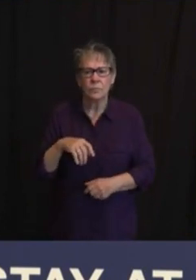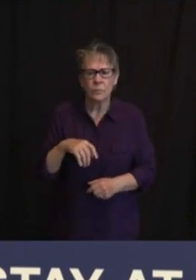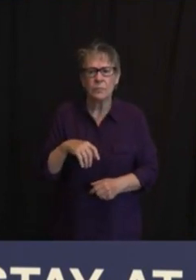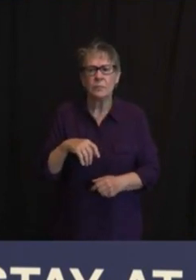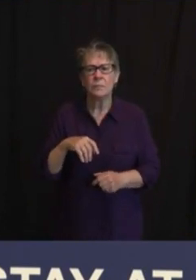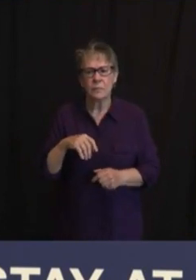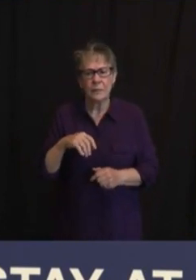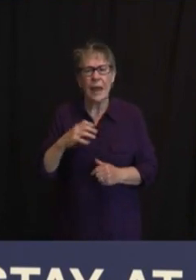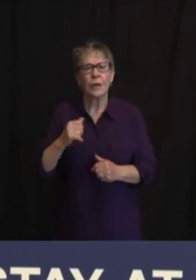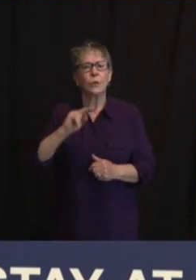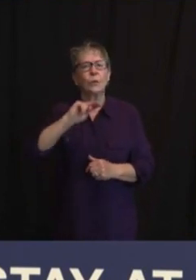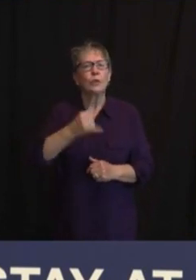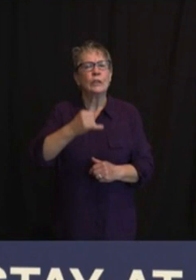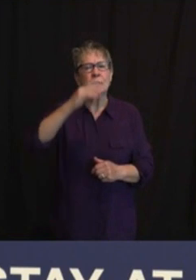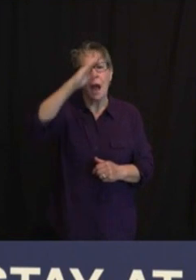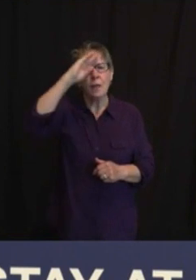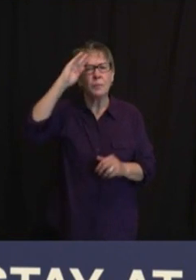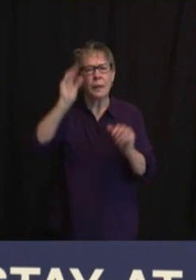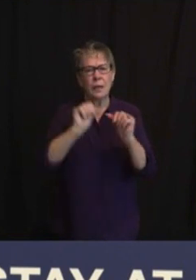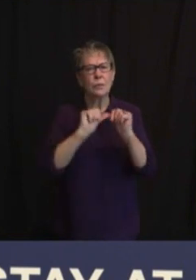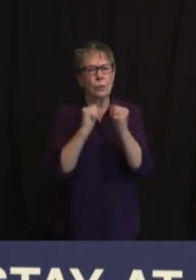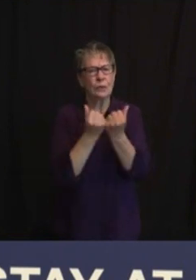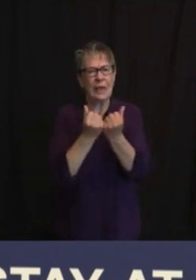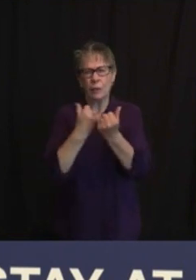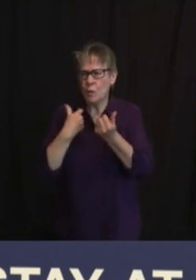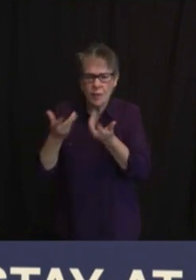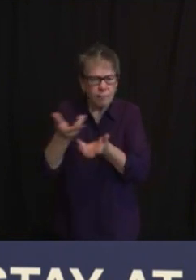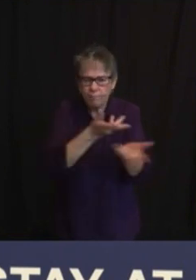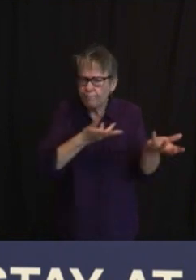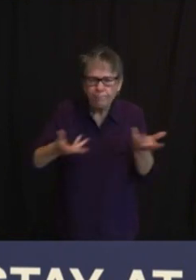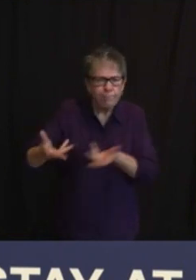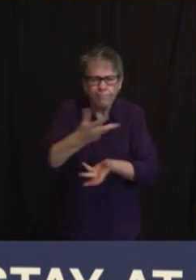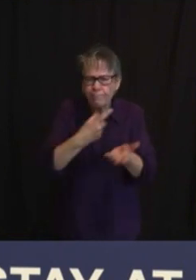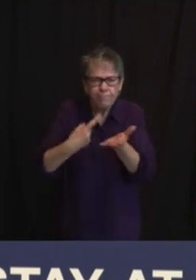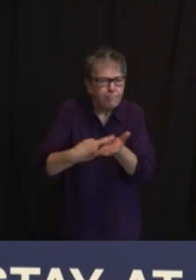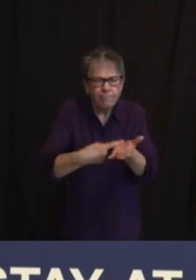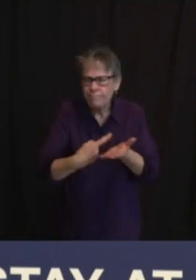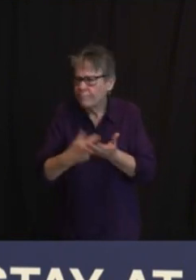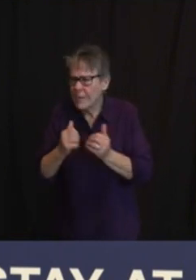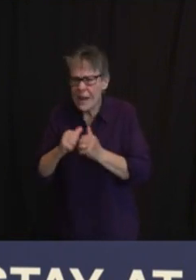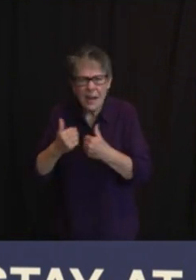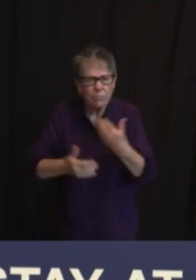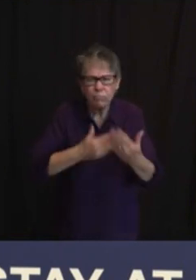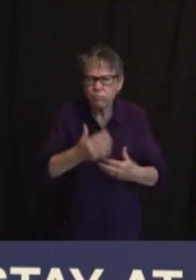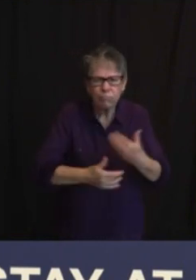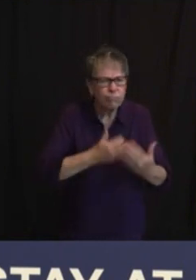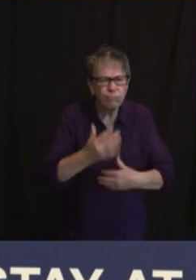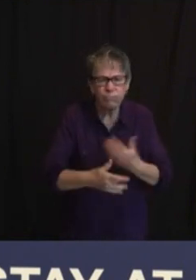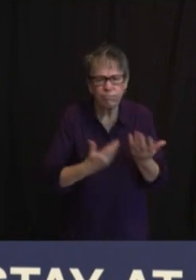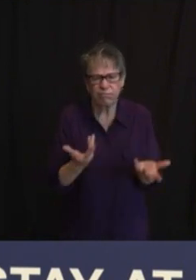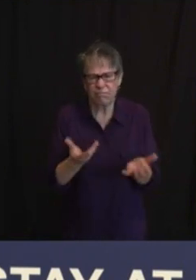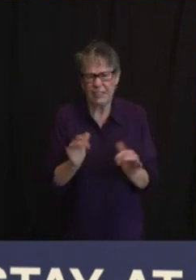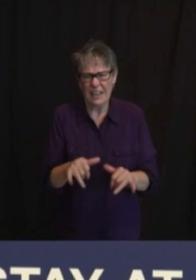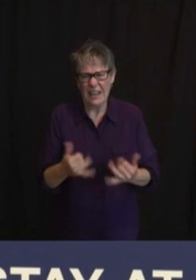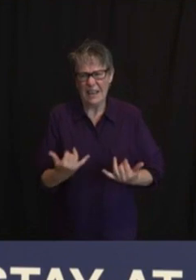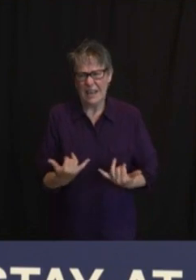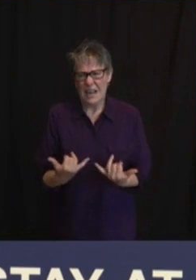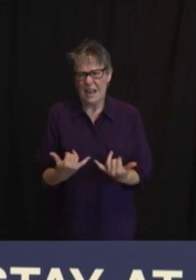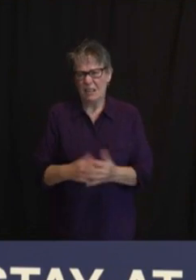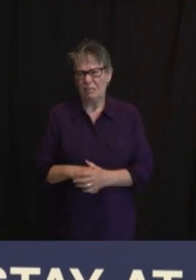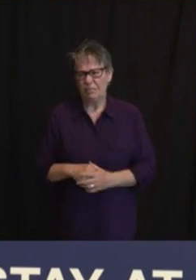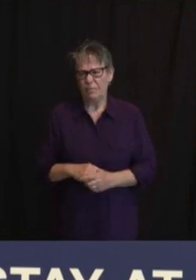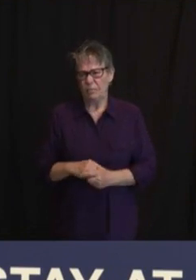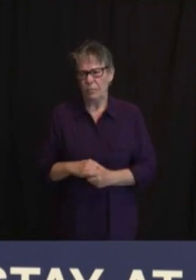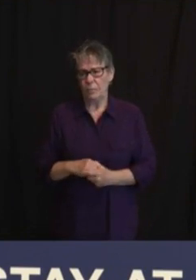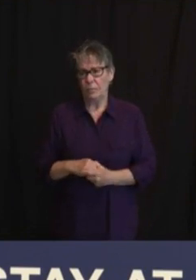State Police Headquarters at the Regional Operations Intelligence Center, the ROC. On March 28th, the governor